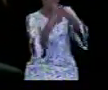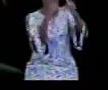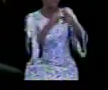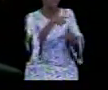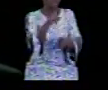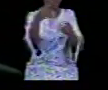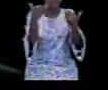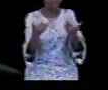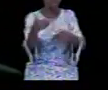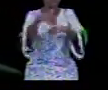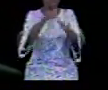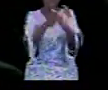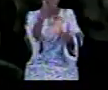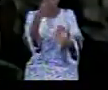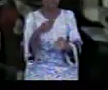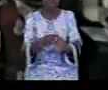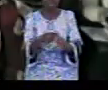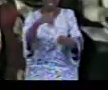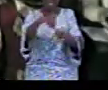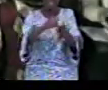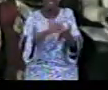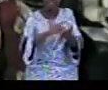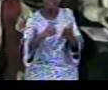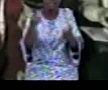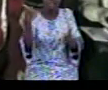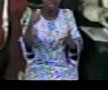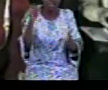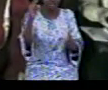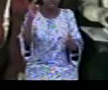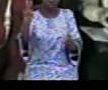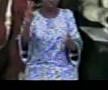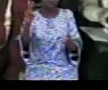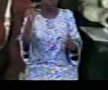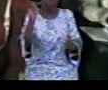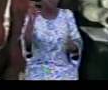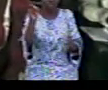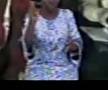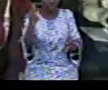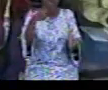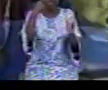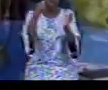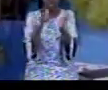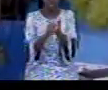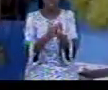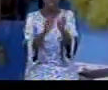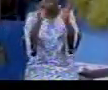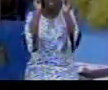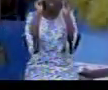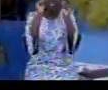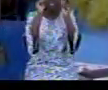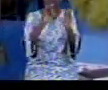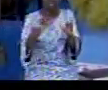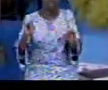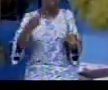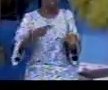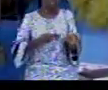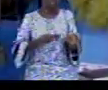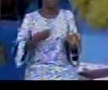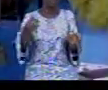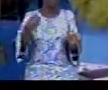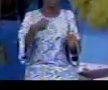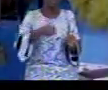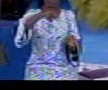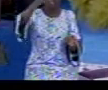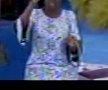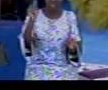verse 12. It says in verse 12, teaching us, we need teaching. We need that